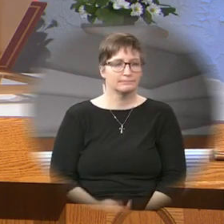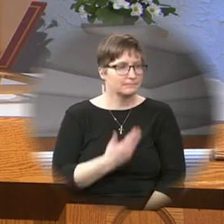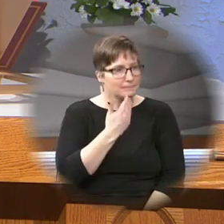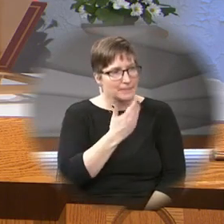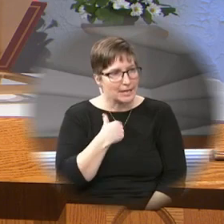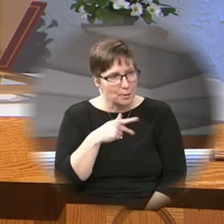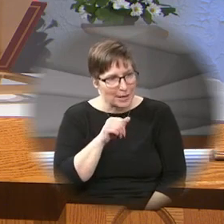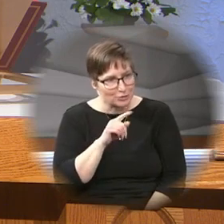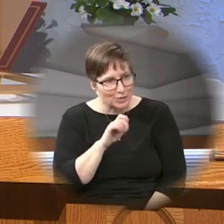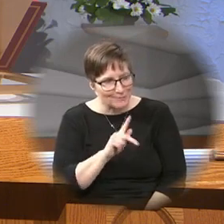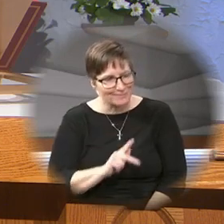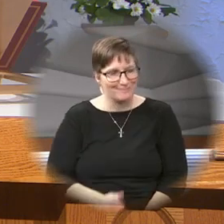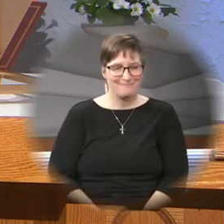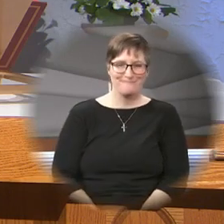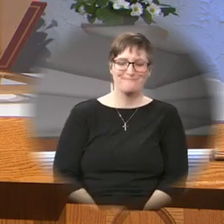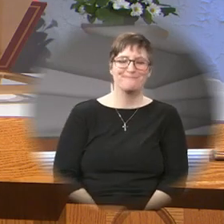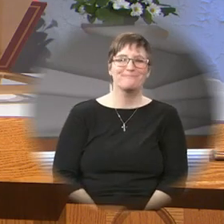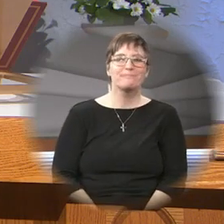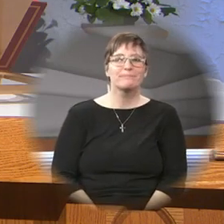Thanks, Patrick.